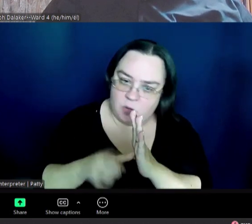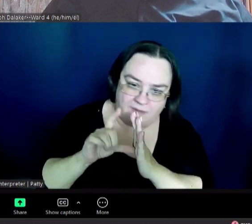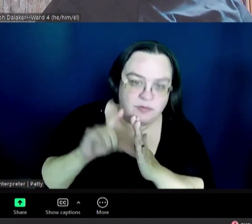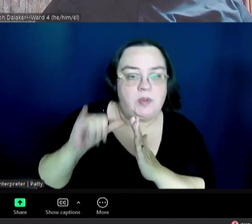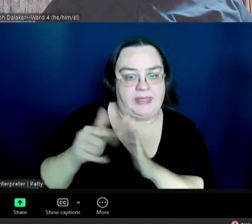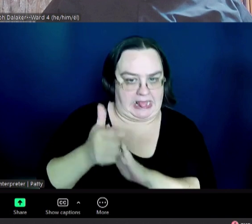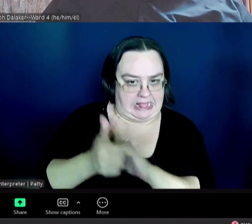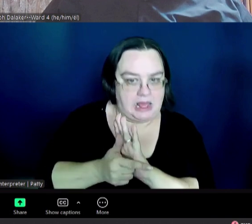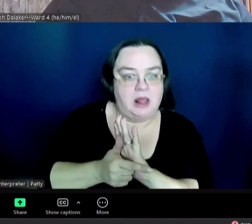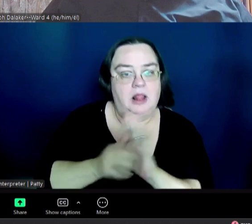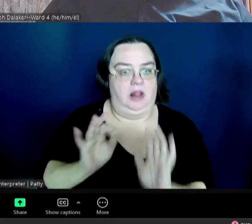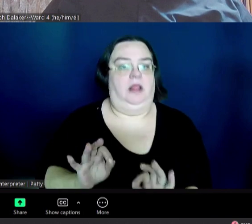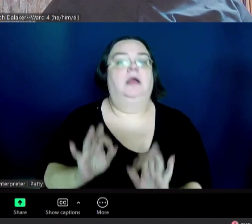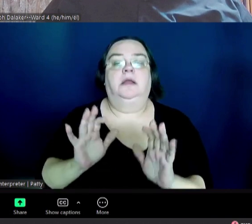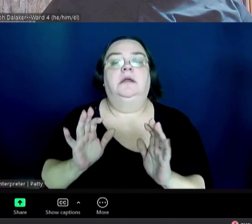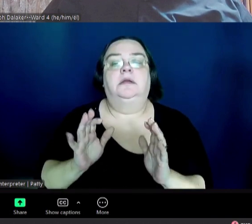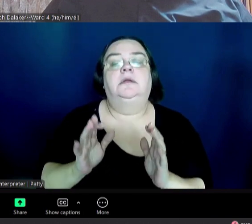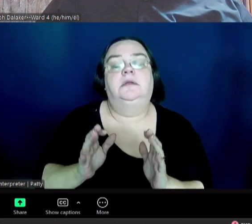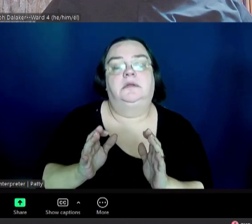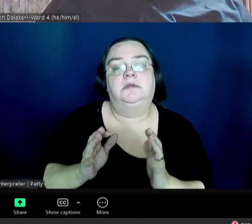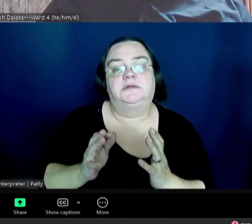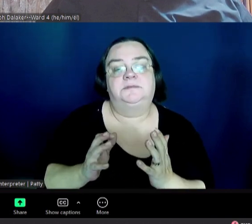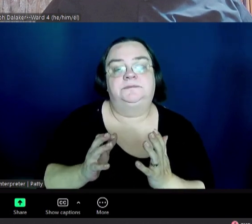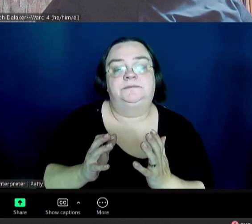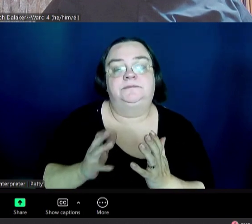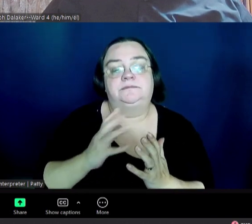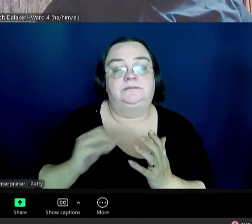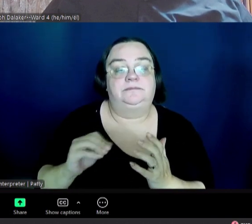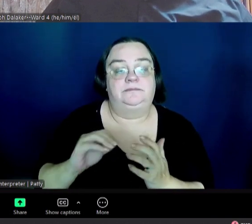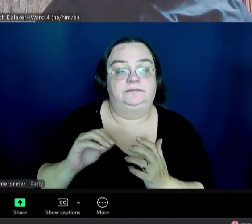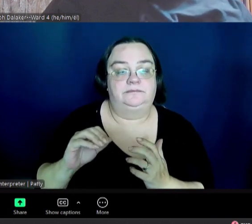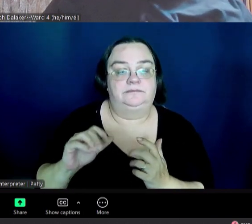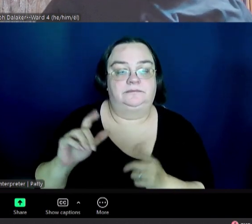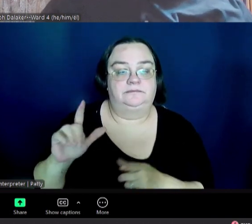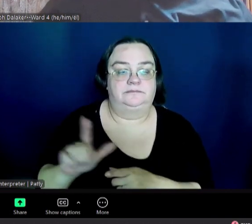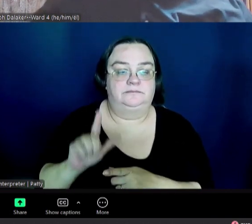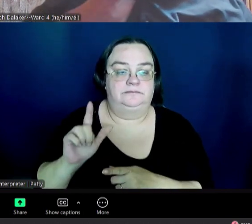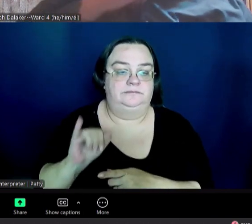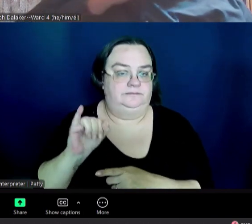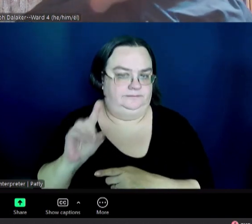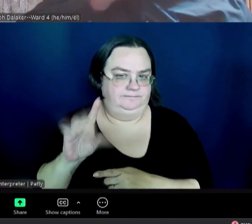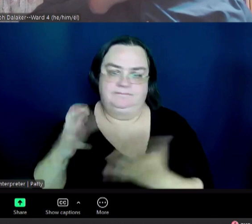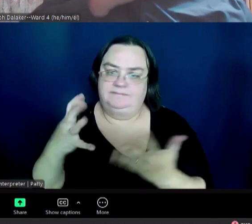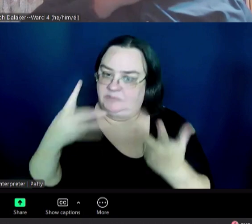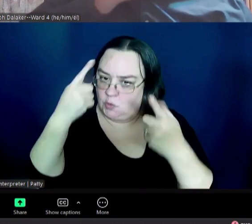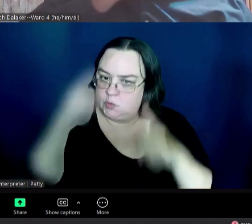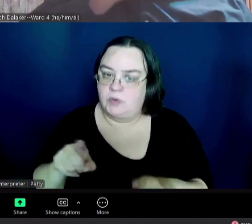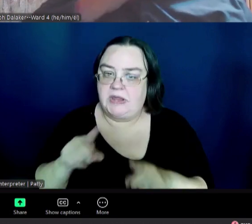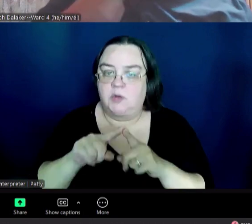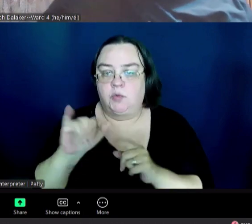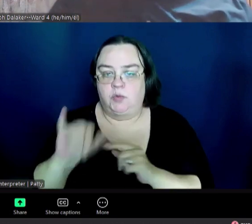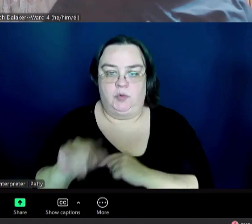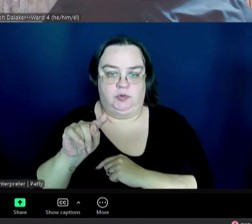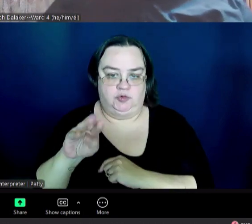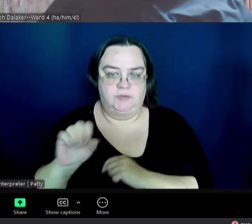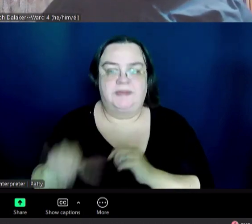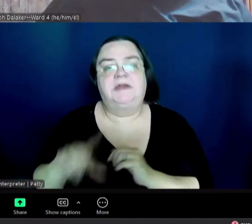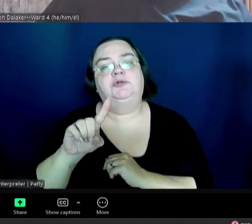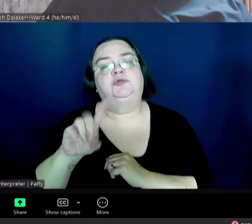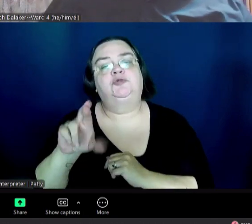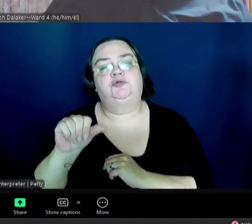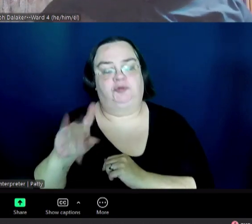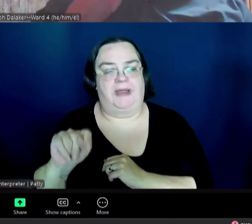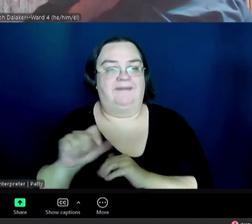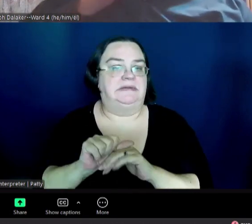and the and LIDC has agreed to the terms. I sent the draft by them